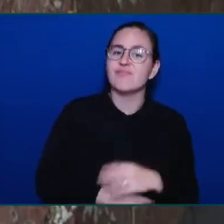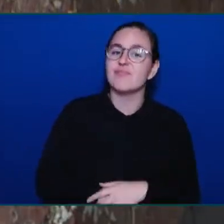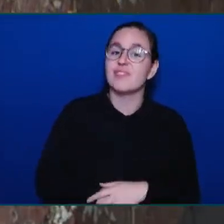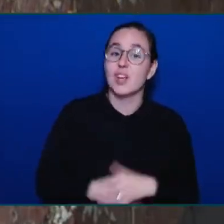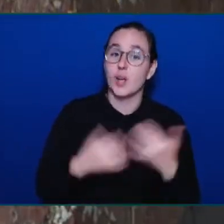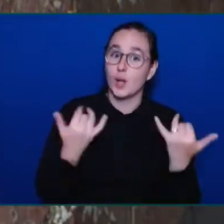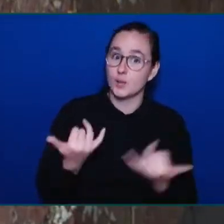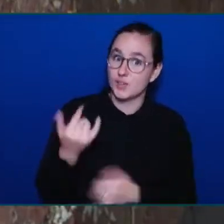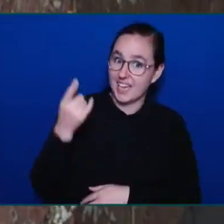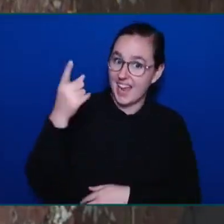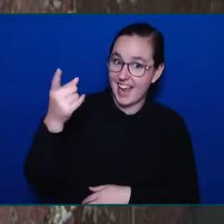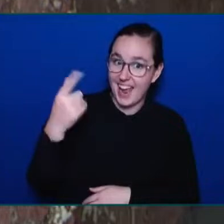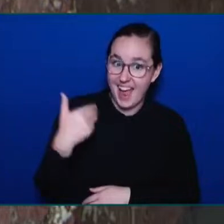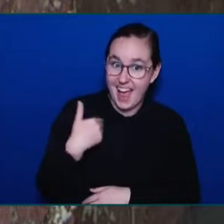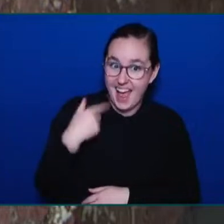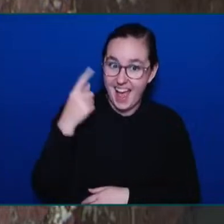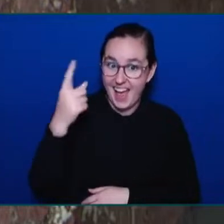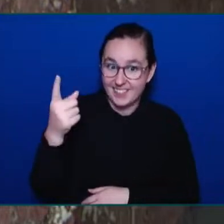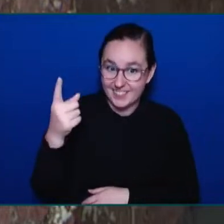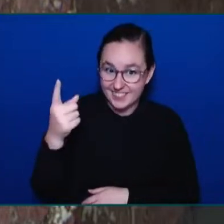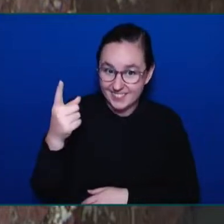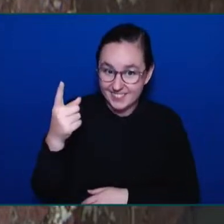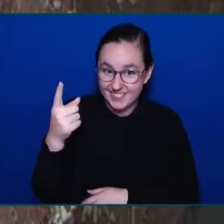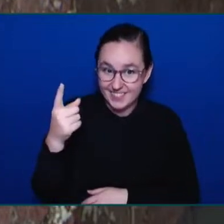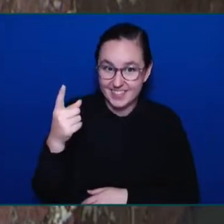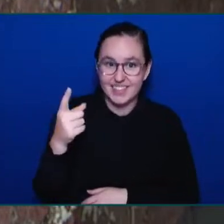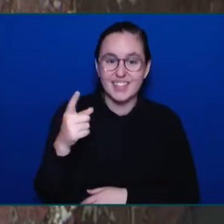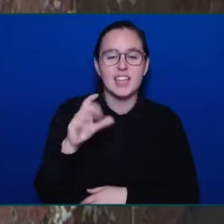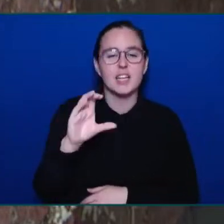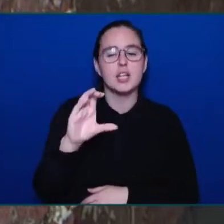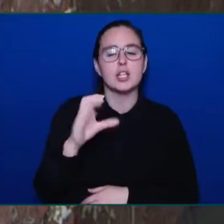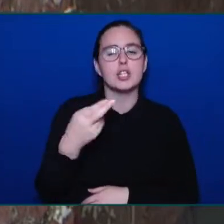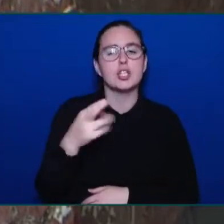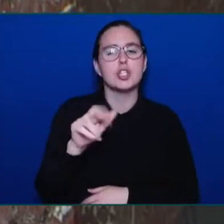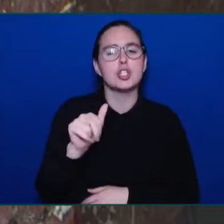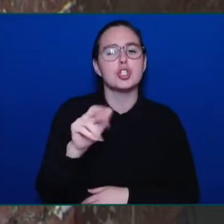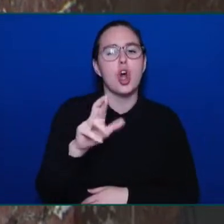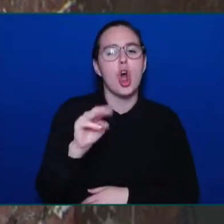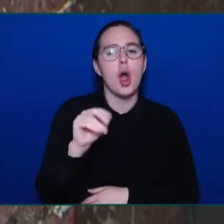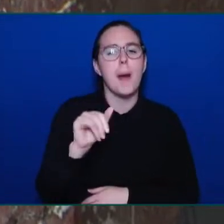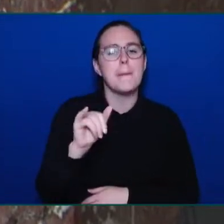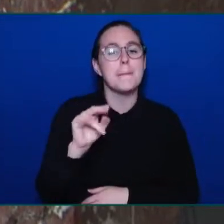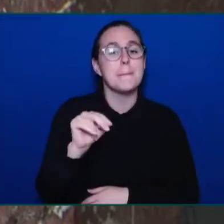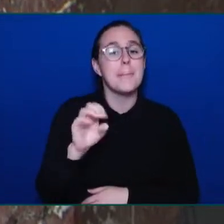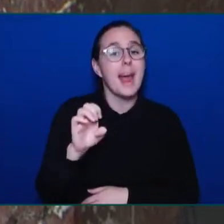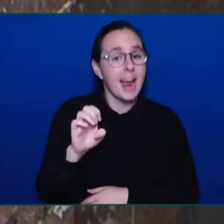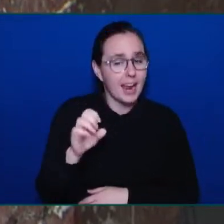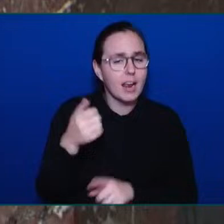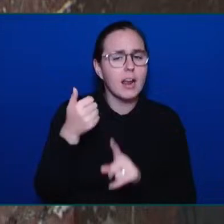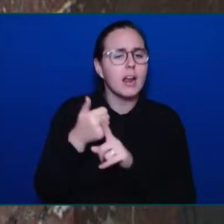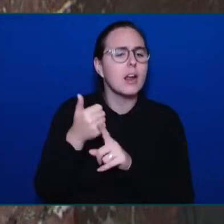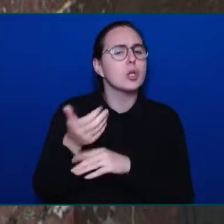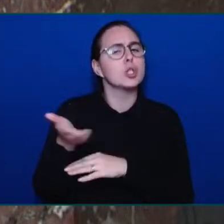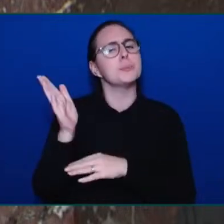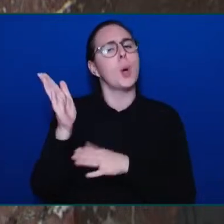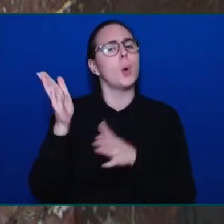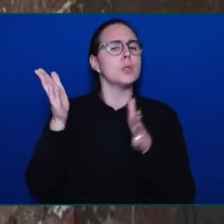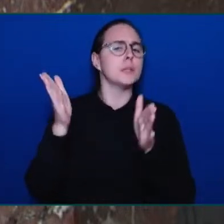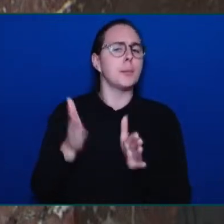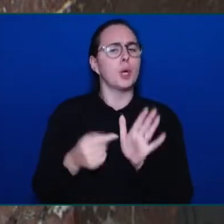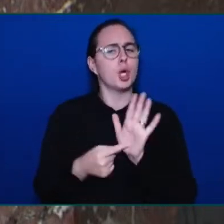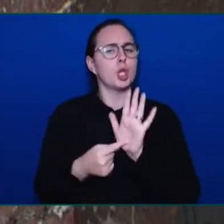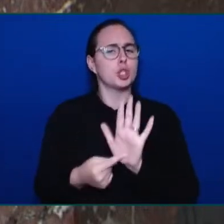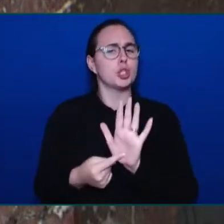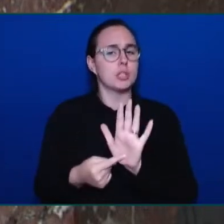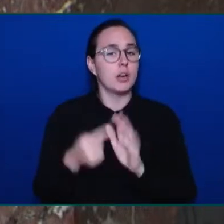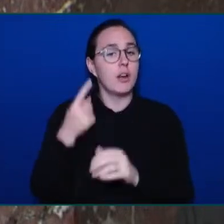spokesperson for the Taku River Tlingit First Nation. Janique is a leader within her community, the very